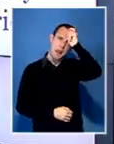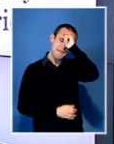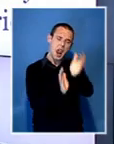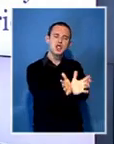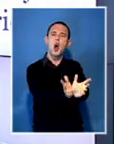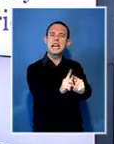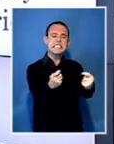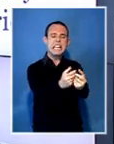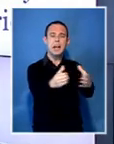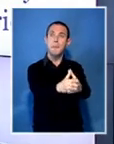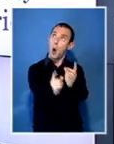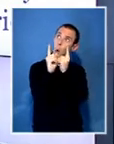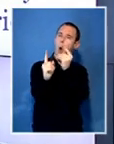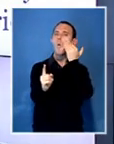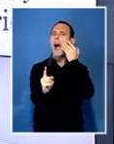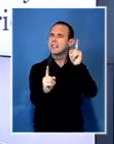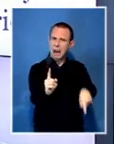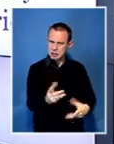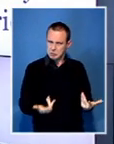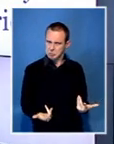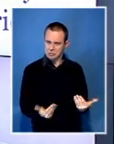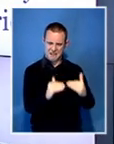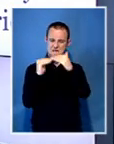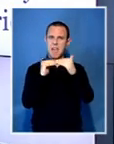the fact that we need more change in as far as our sports